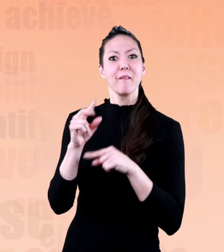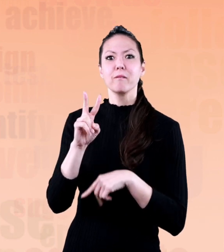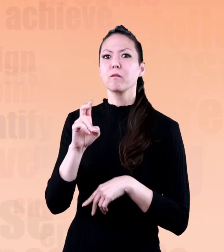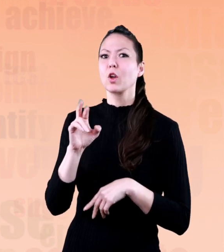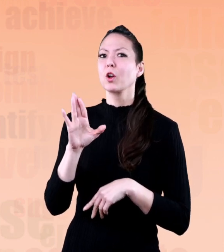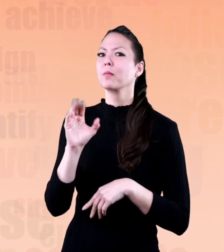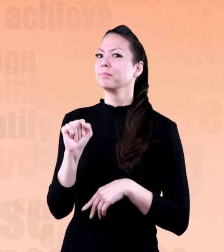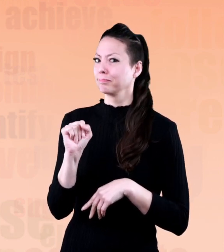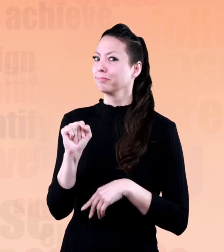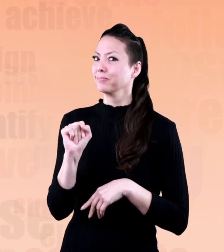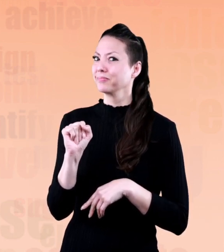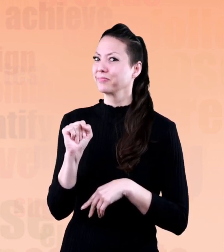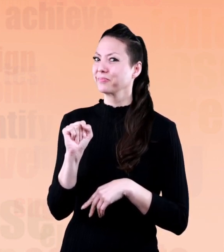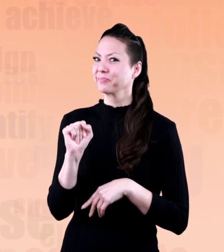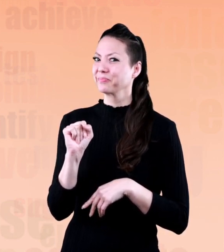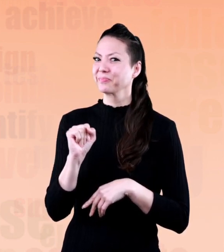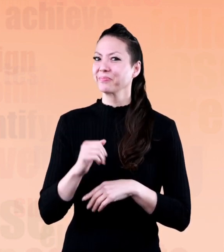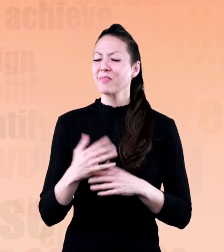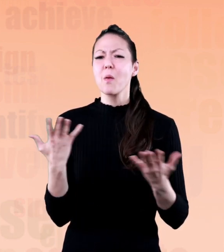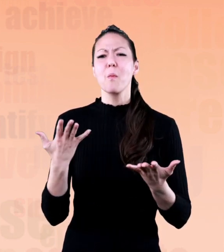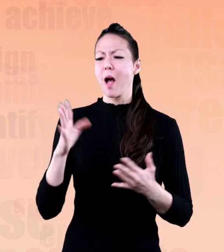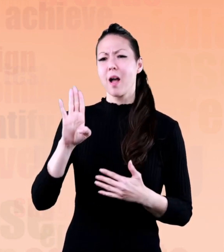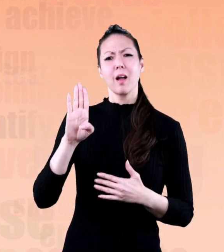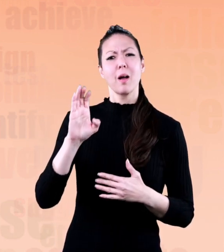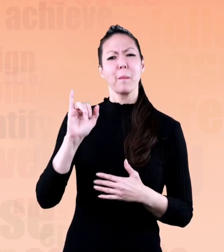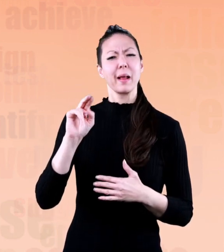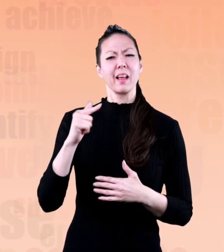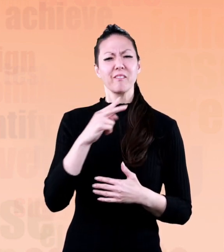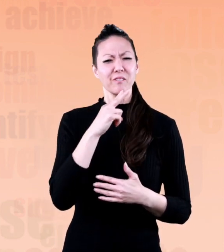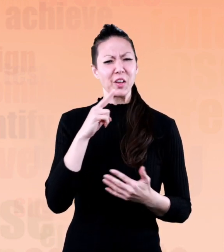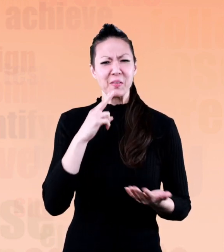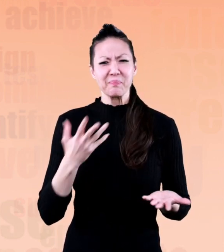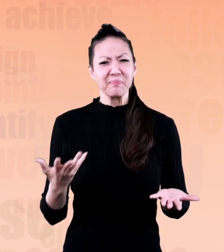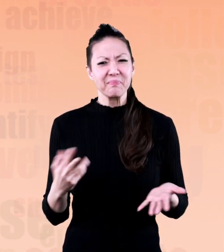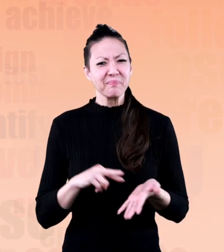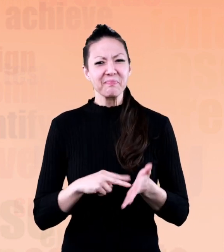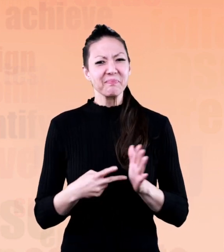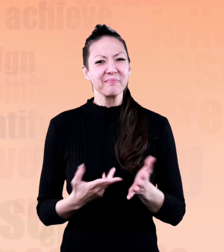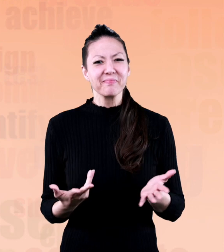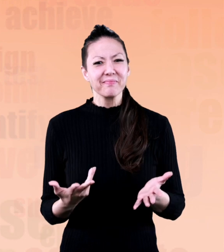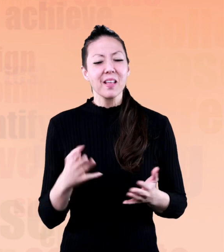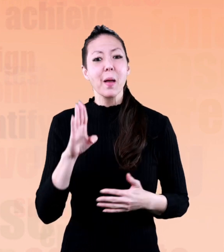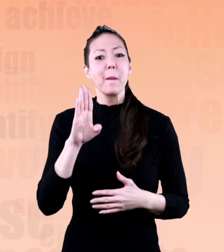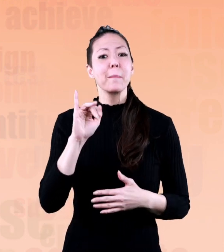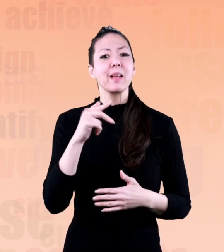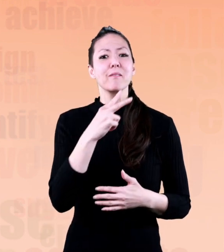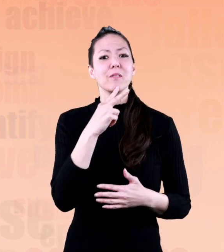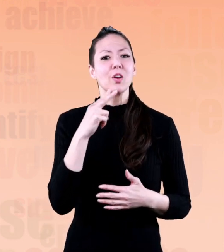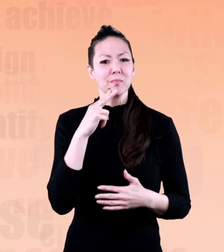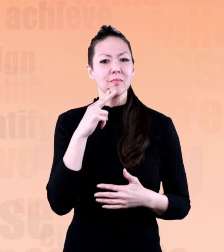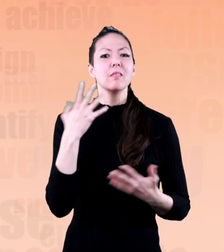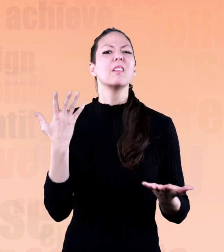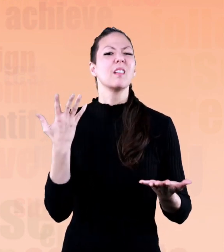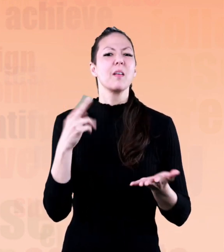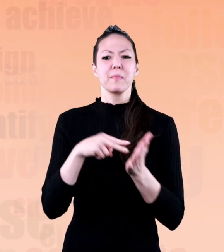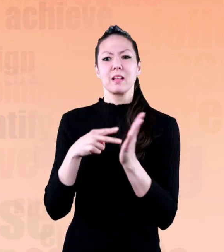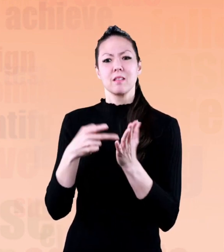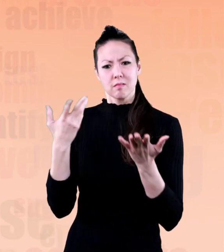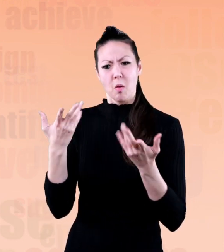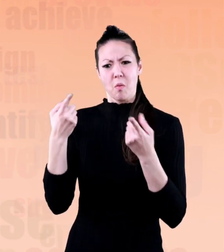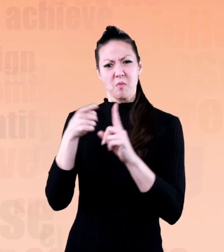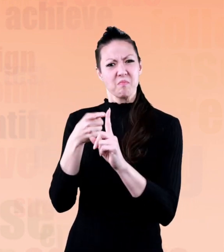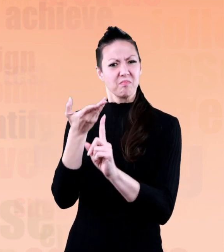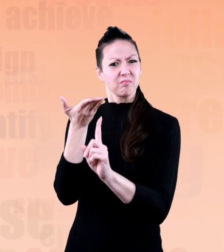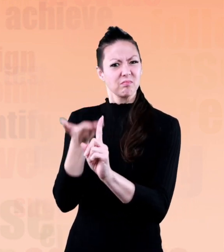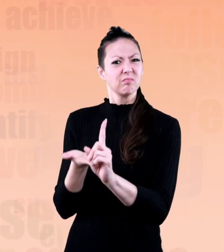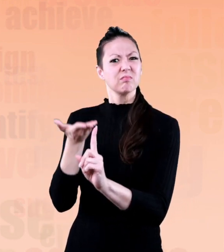about being verbs. What is a being verb? Being verbs refer to a